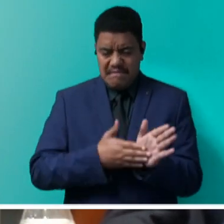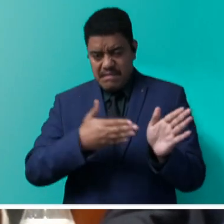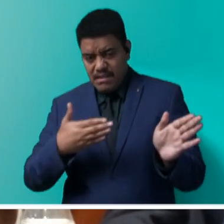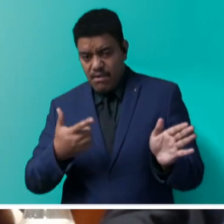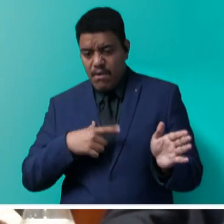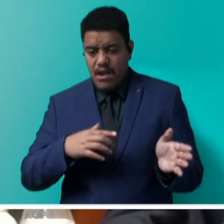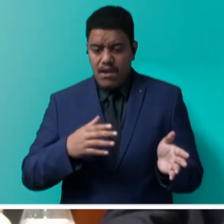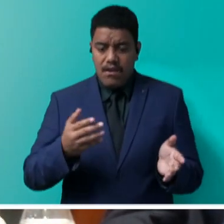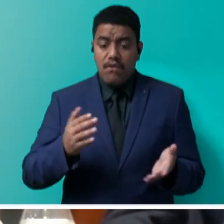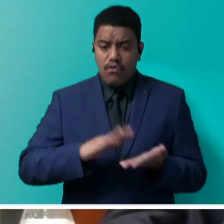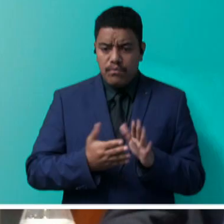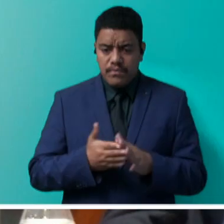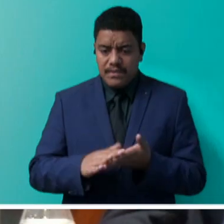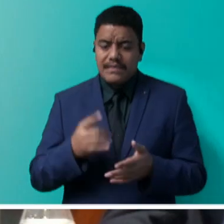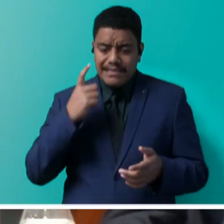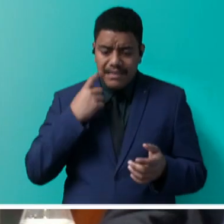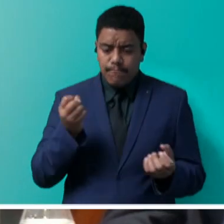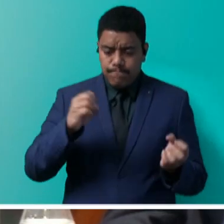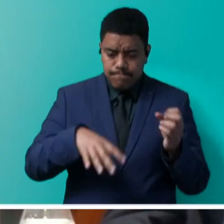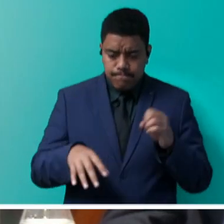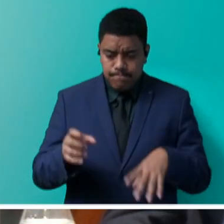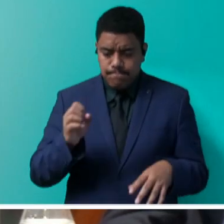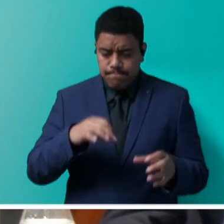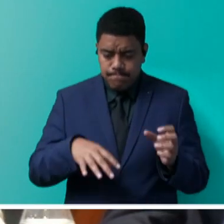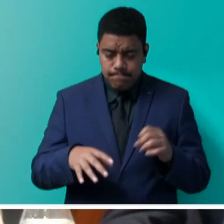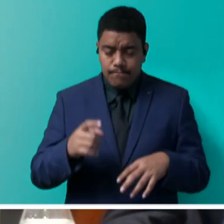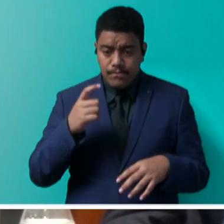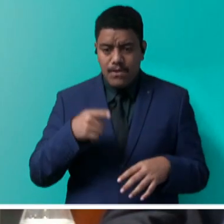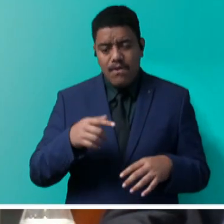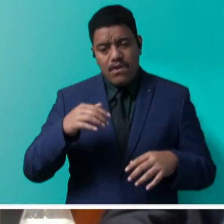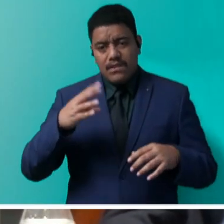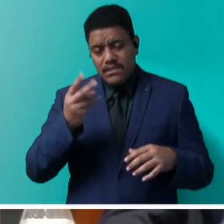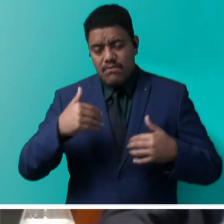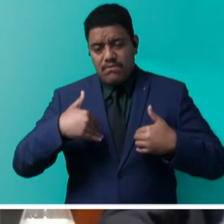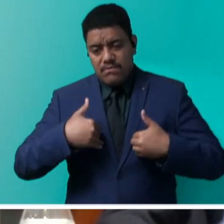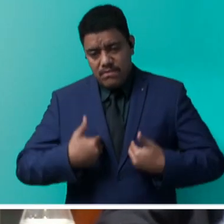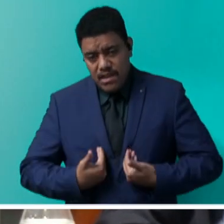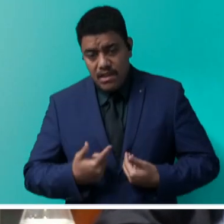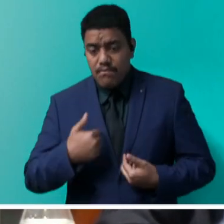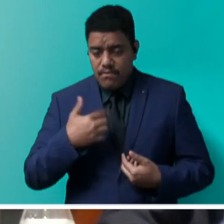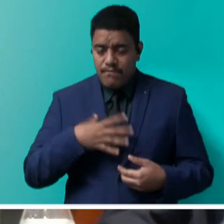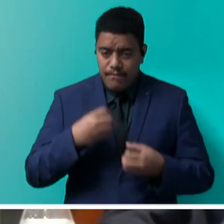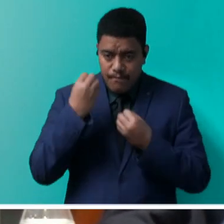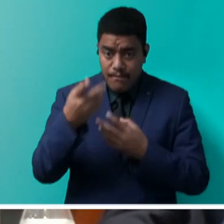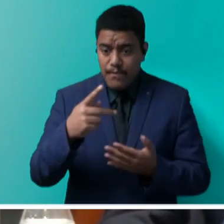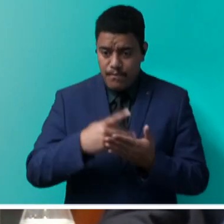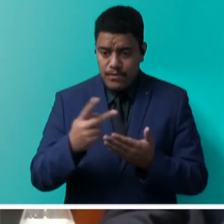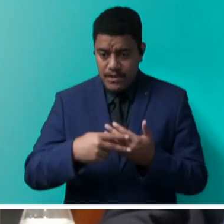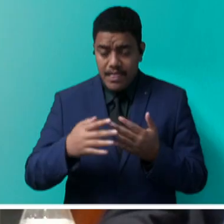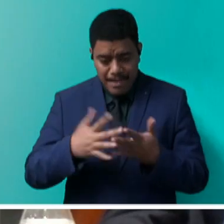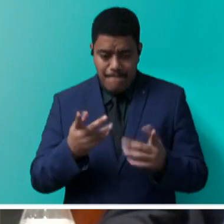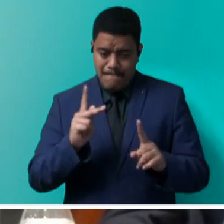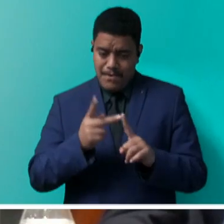community contributed boulders were exhausted, and I am pleased to inform the House that this project has been